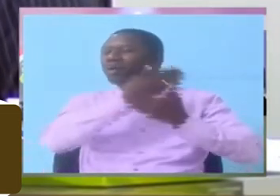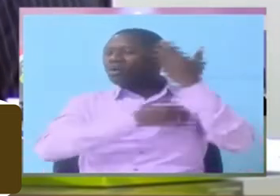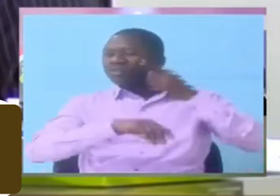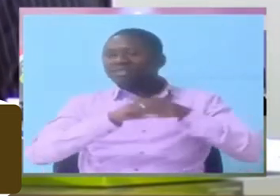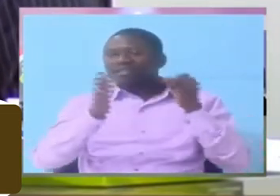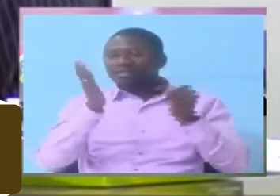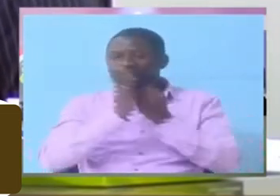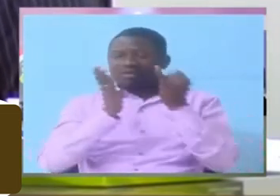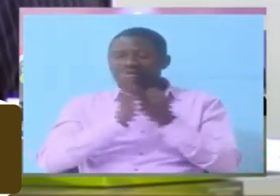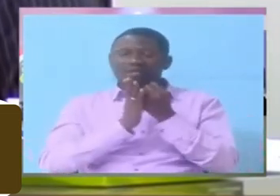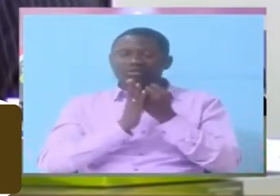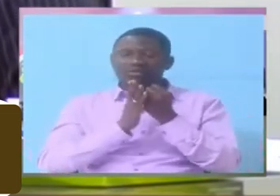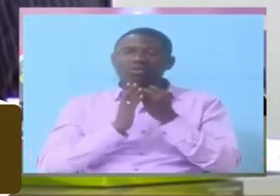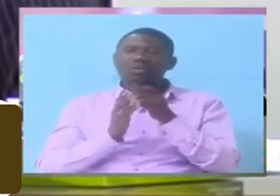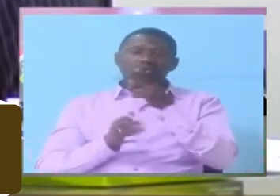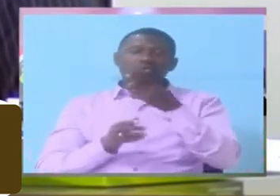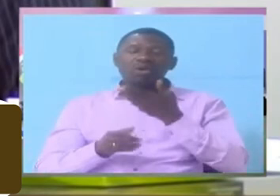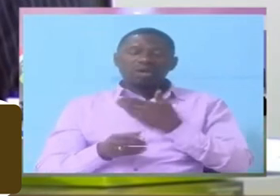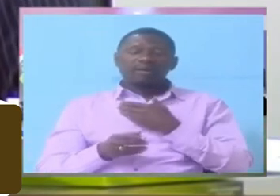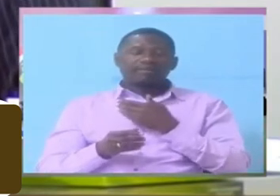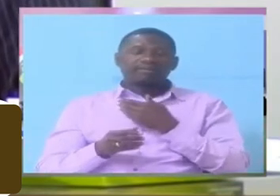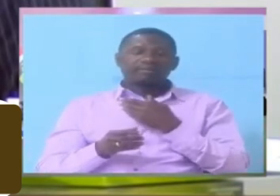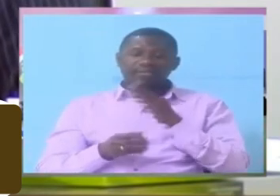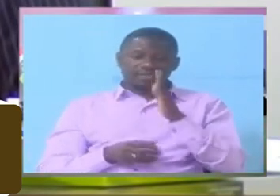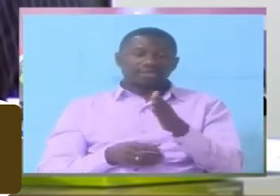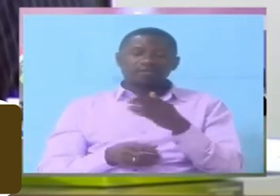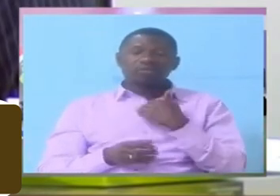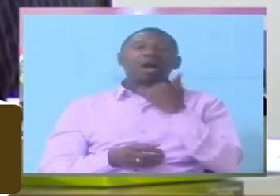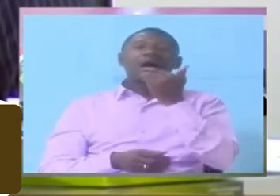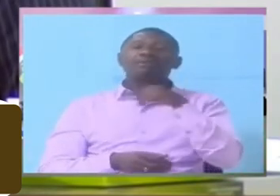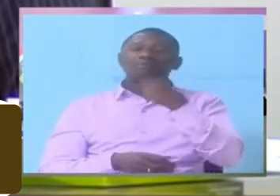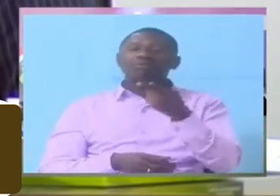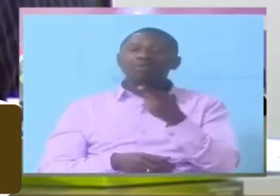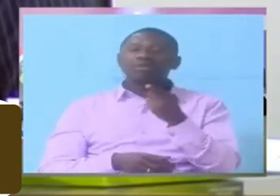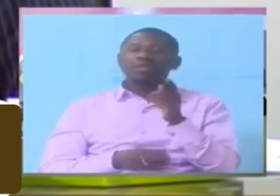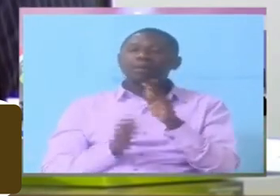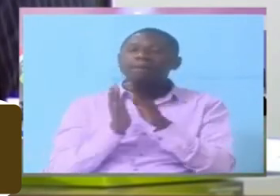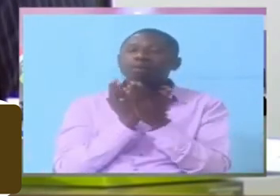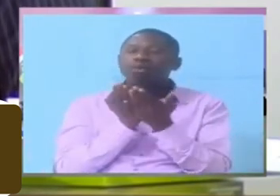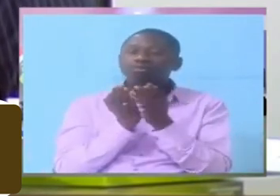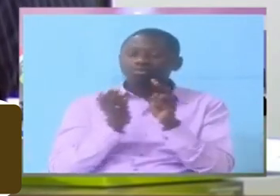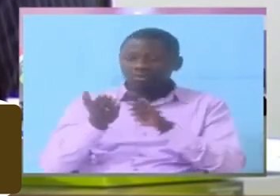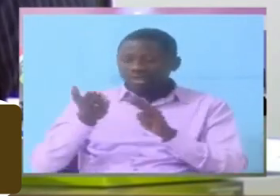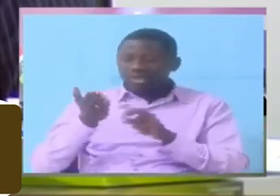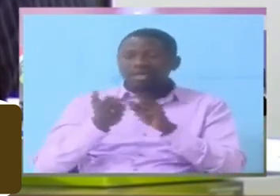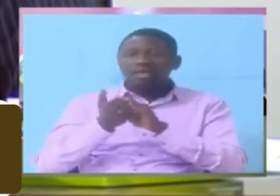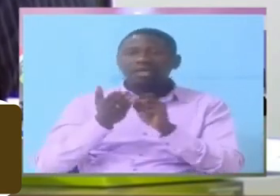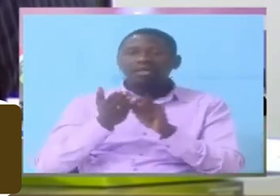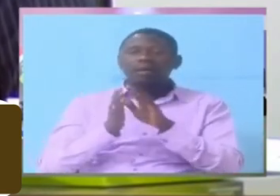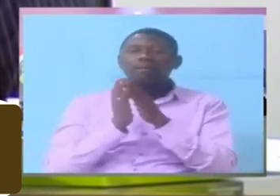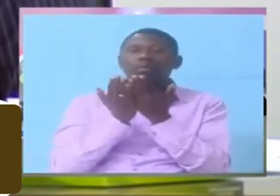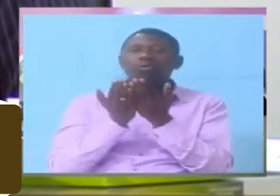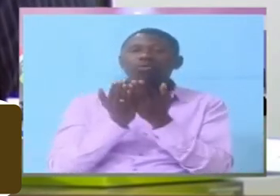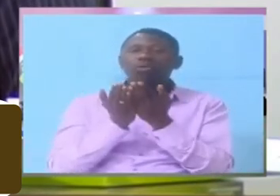kono. You had cause to ask for the diary. Ya ale waro sore lo puruka ni diary ni ka kani. Of